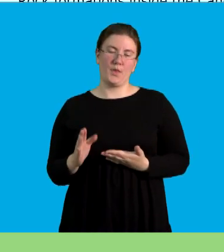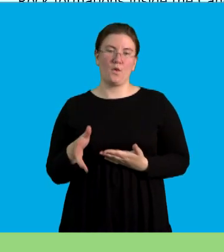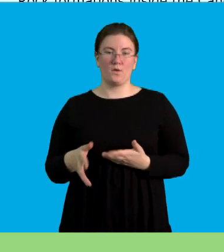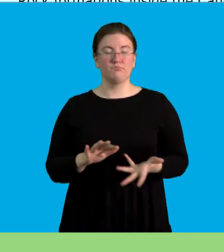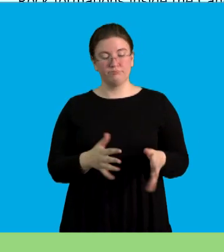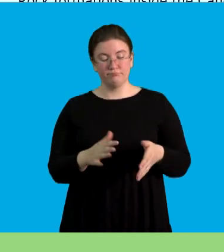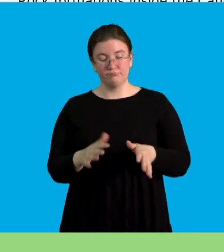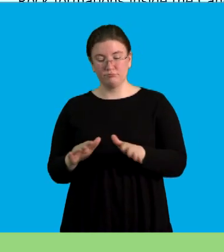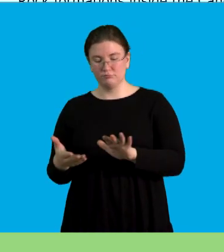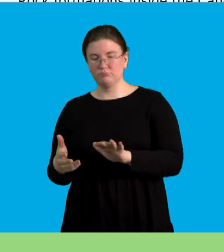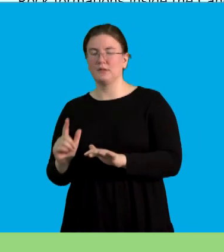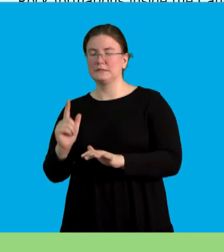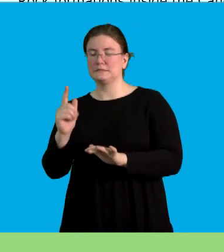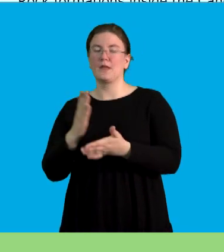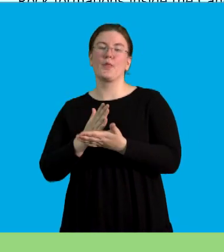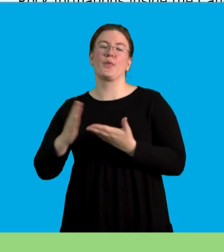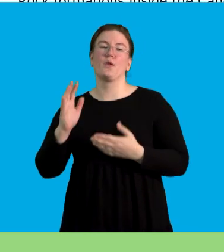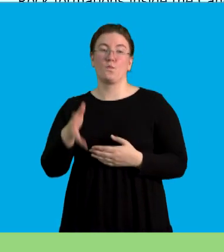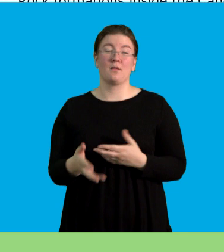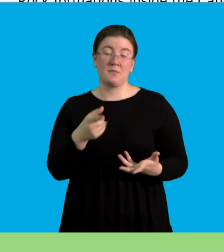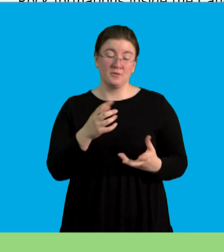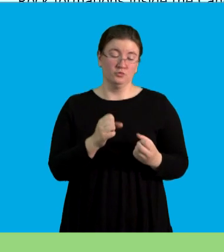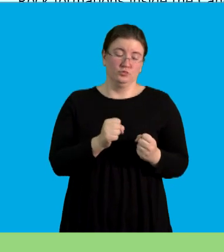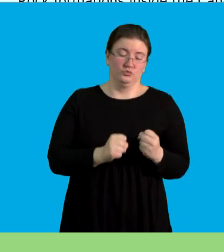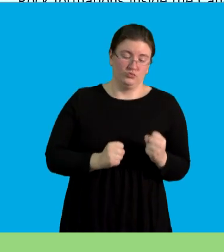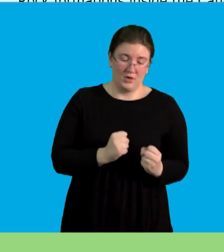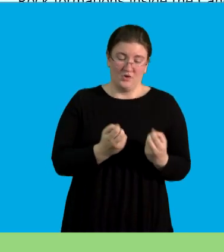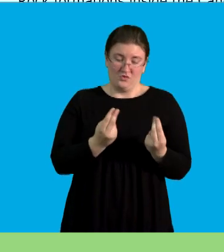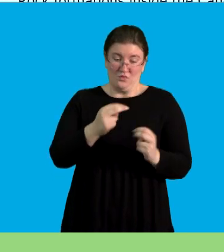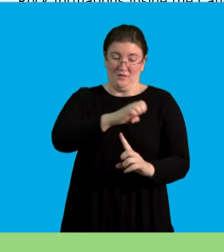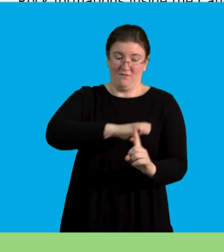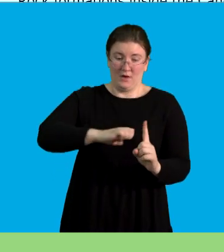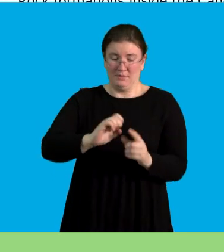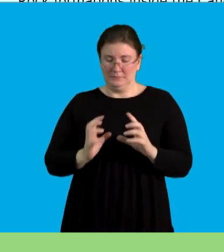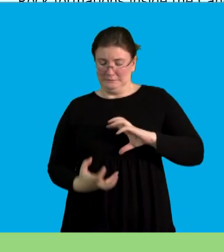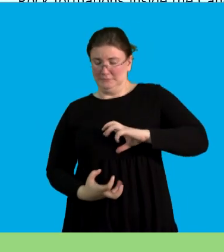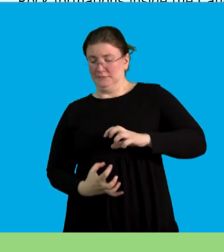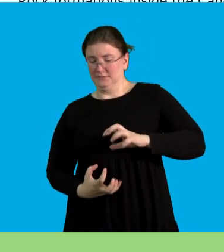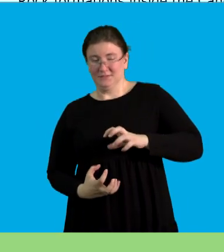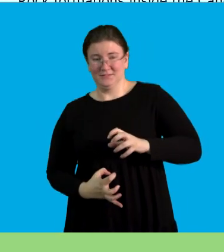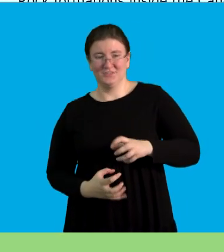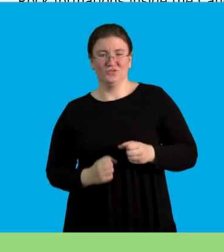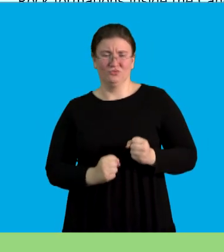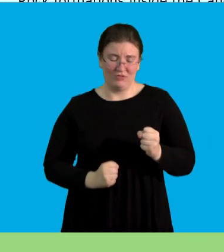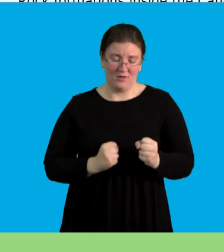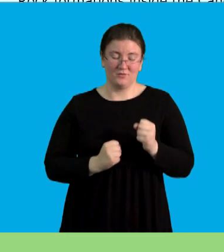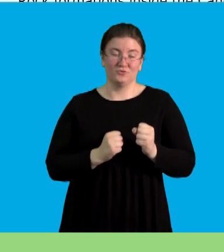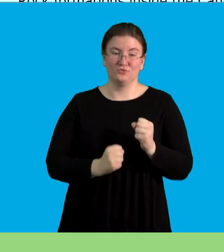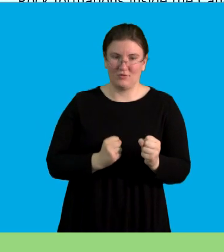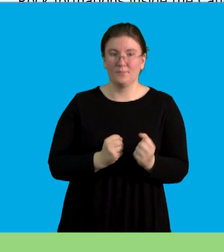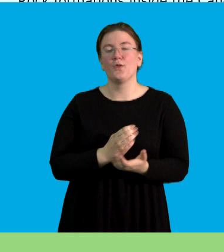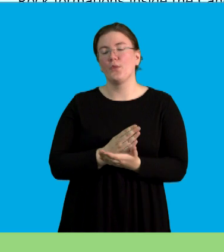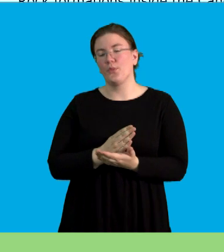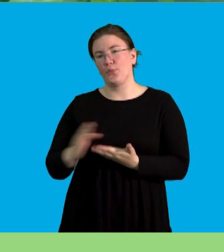extinct. So if you struggle to adapt to the new environment, chances are that organism